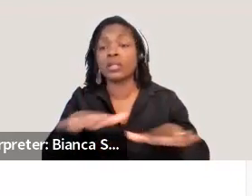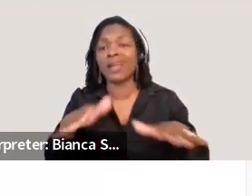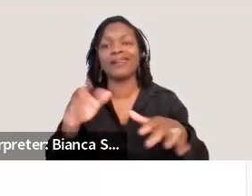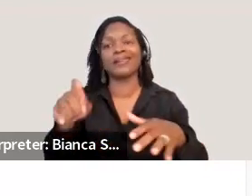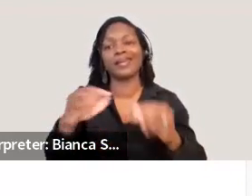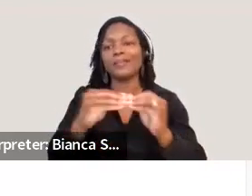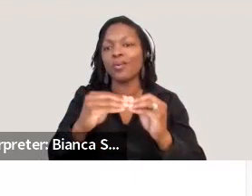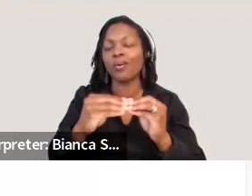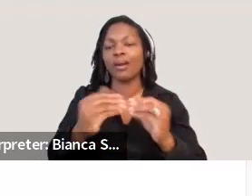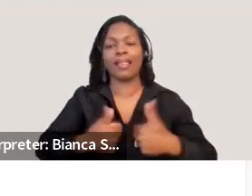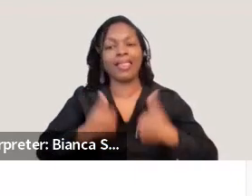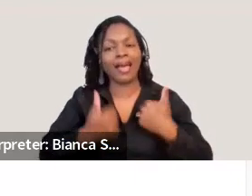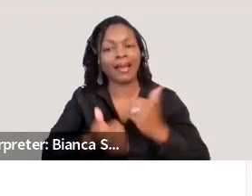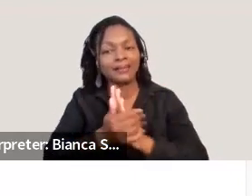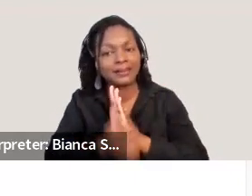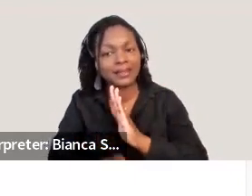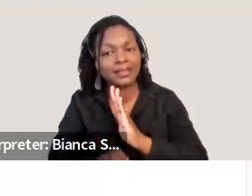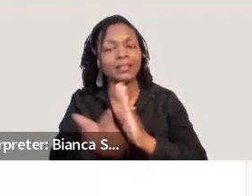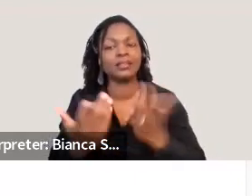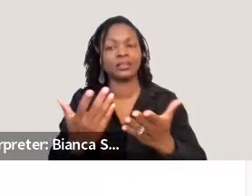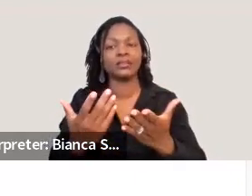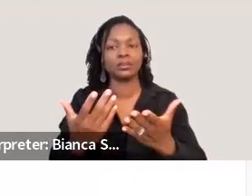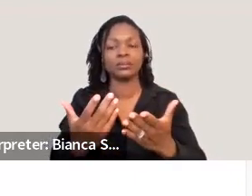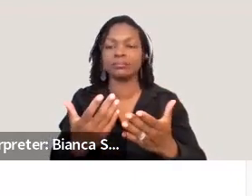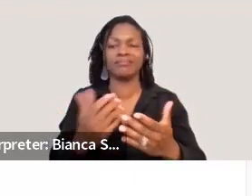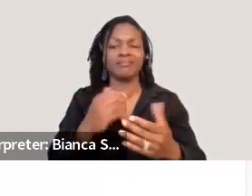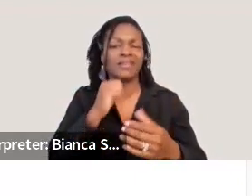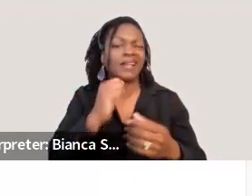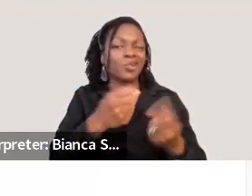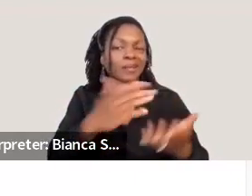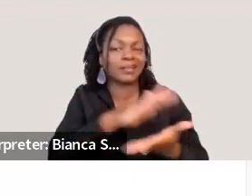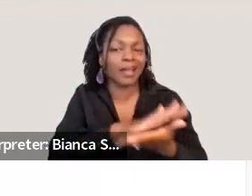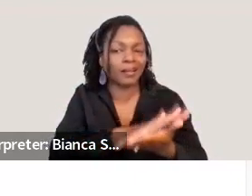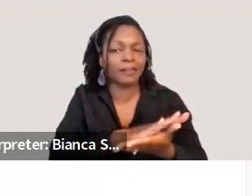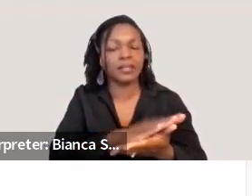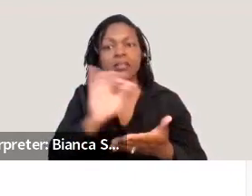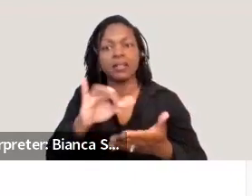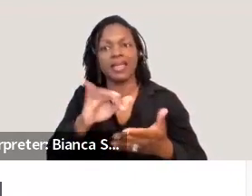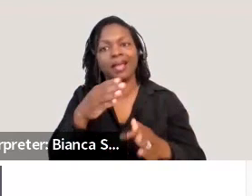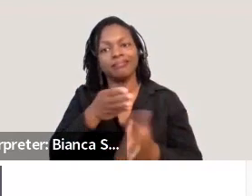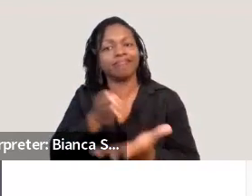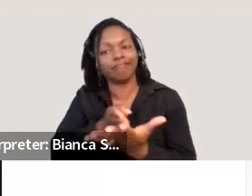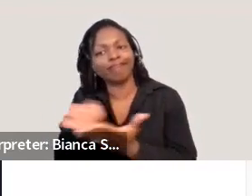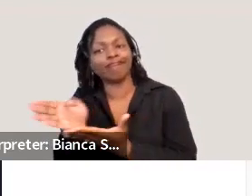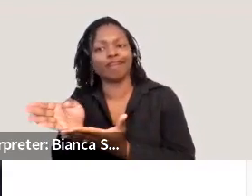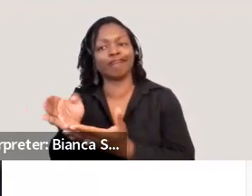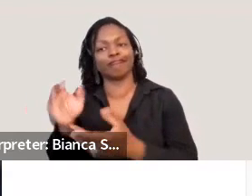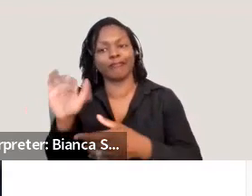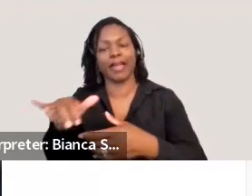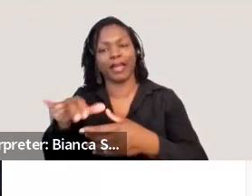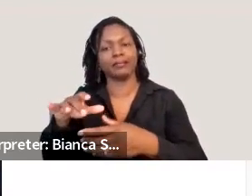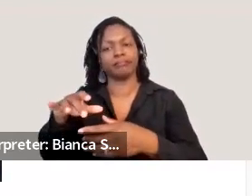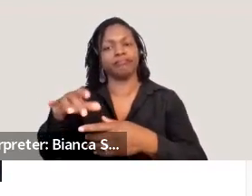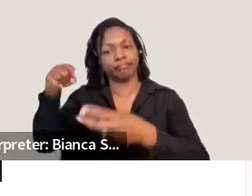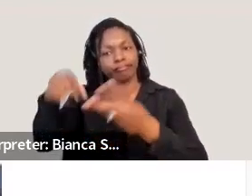than academics, for example, and that path and the support needed is a little different. So we have some specific guidance